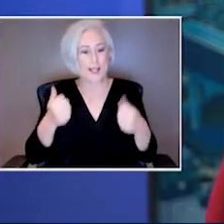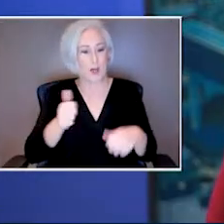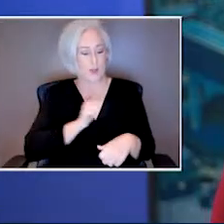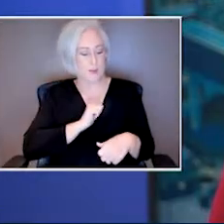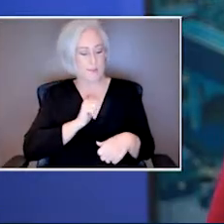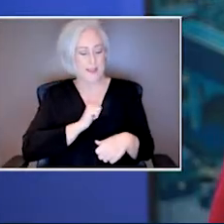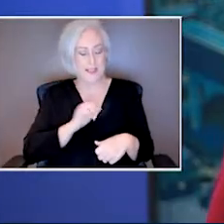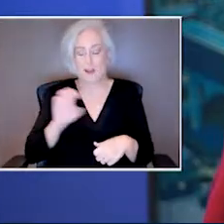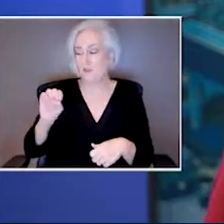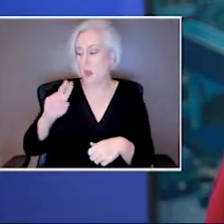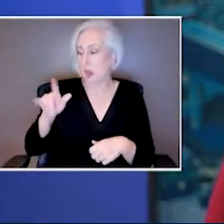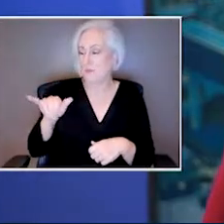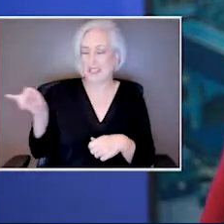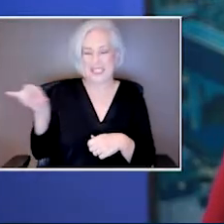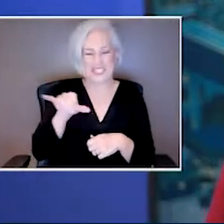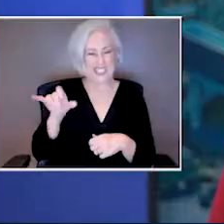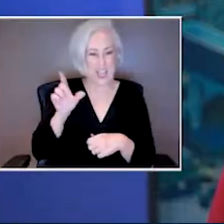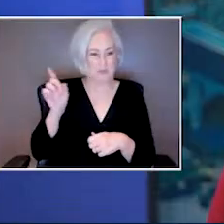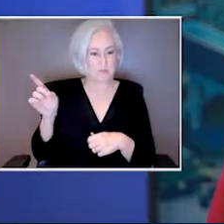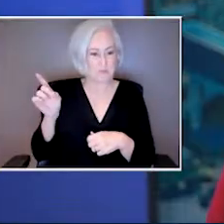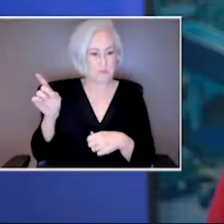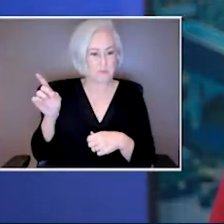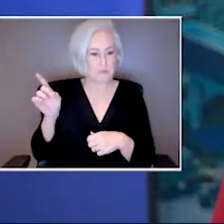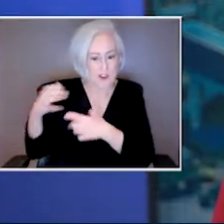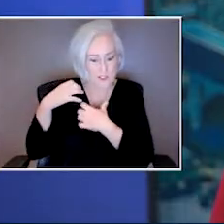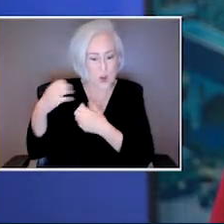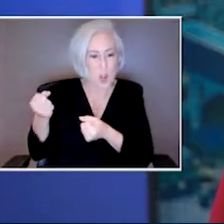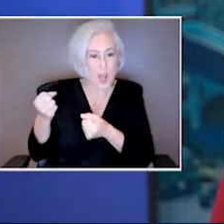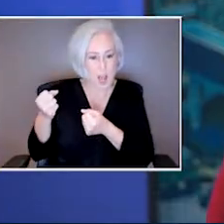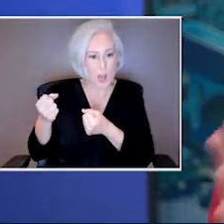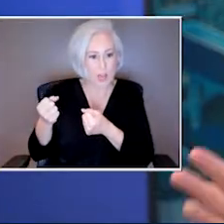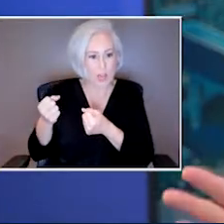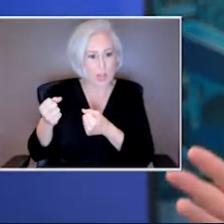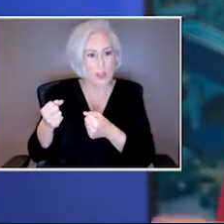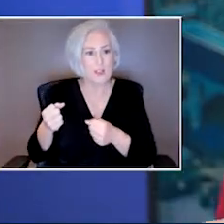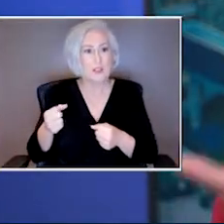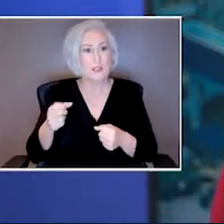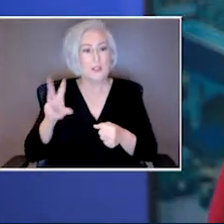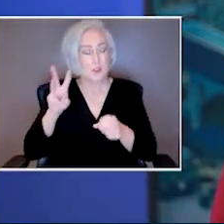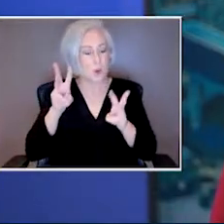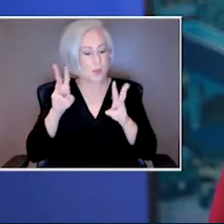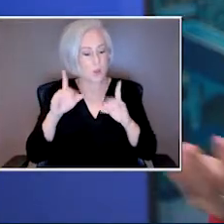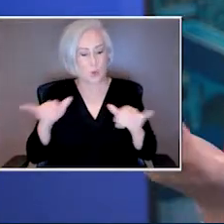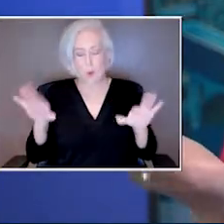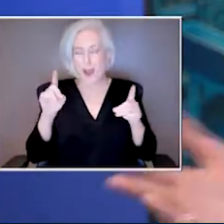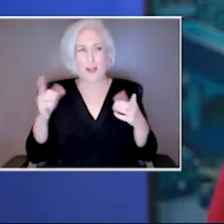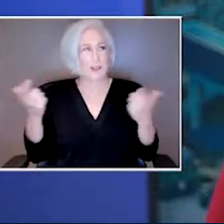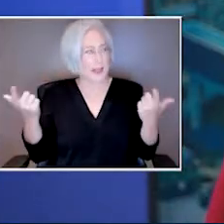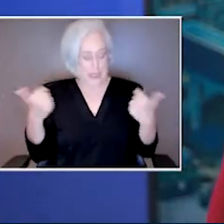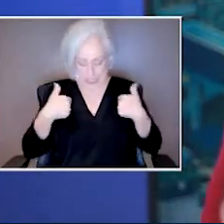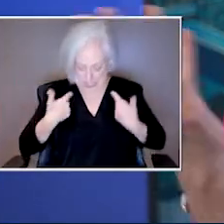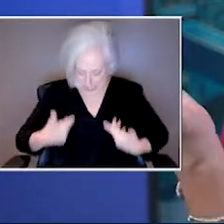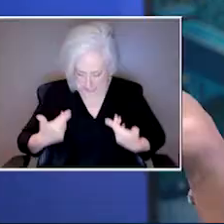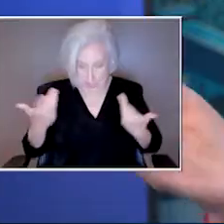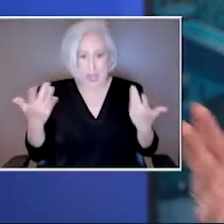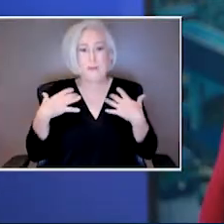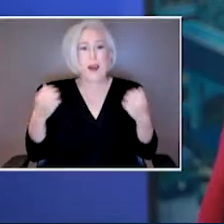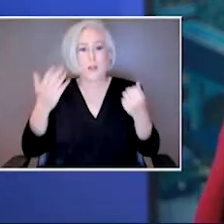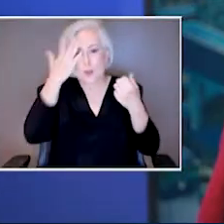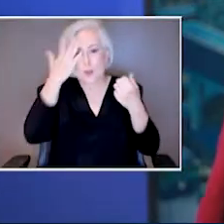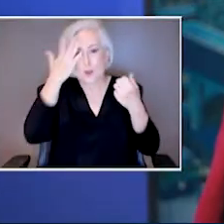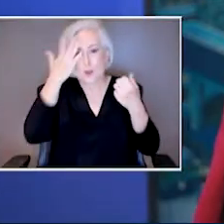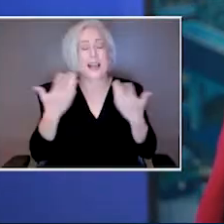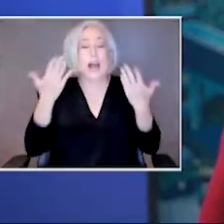she really took care of her health. And so it's wild, because you're like, well, I'm a healthy person. Why did I get it? I don't know. I mean,